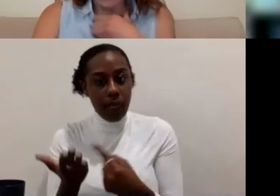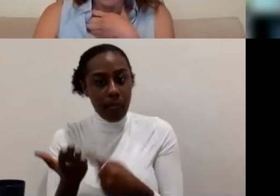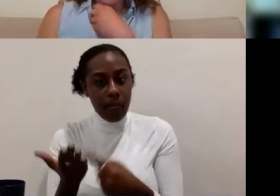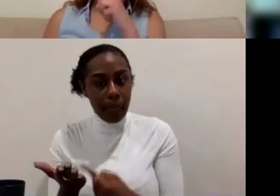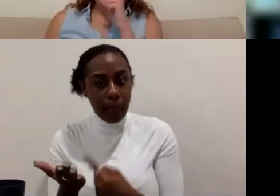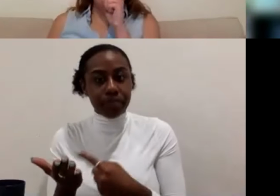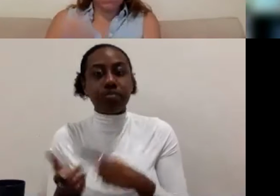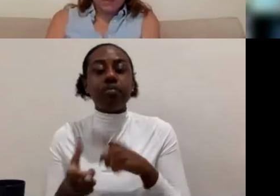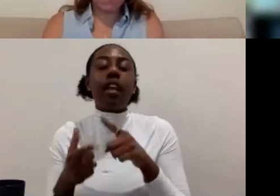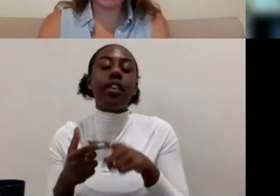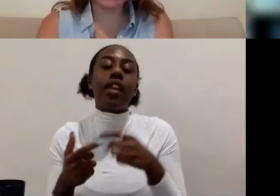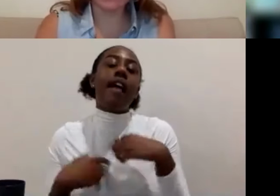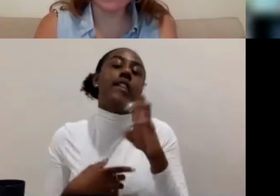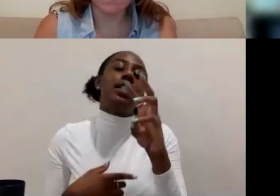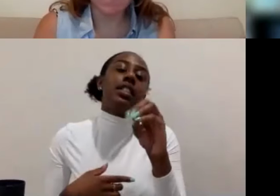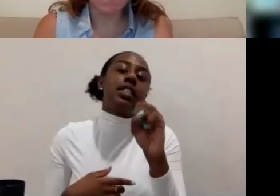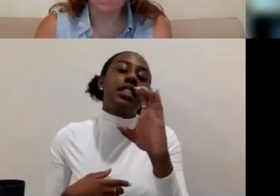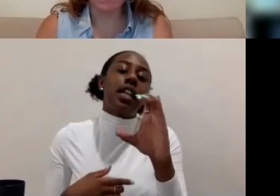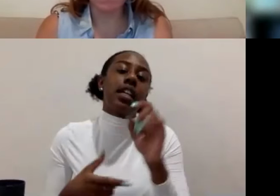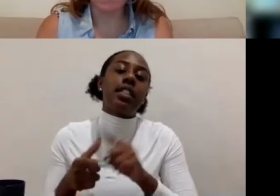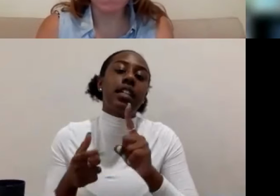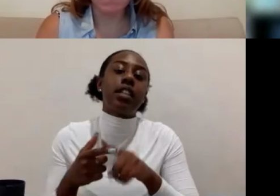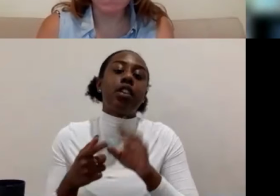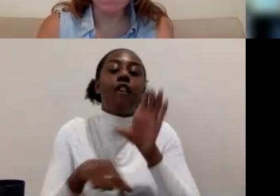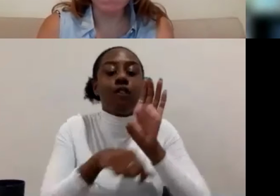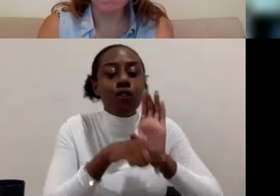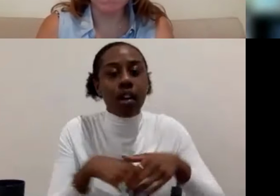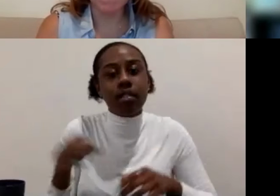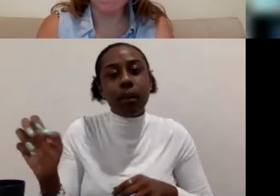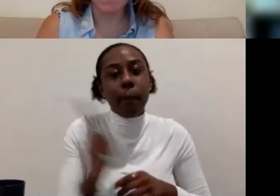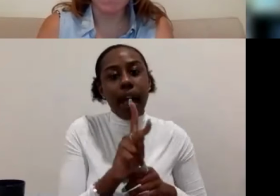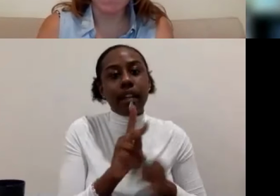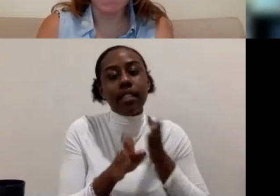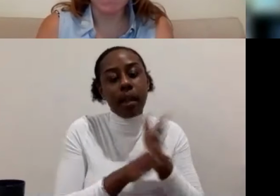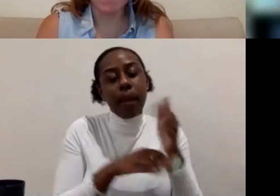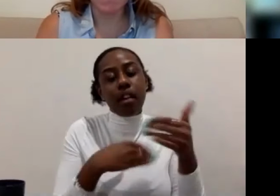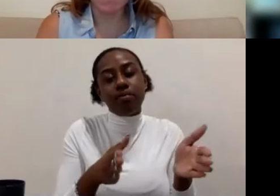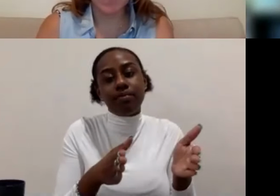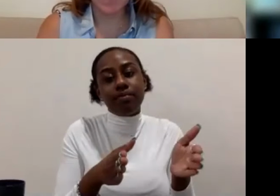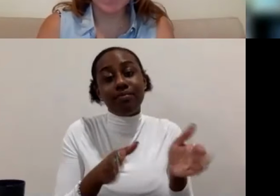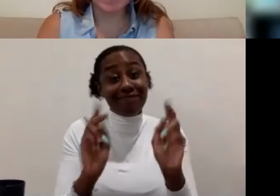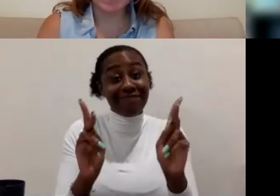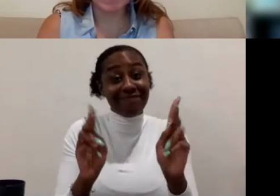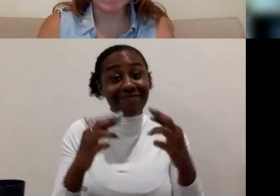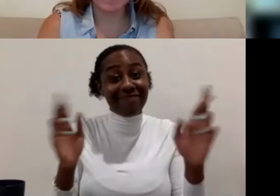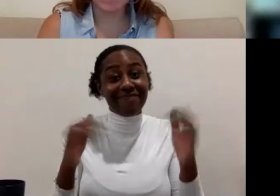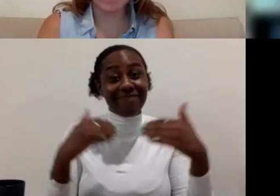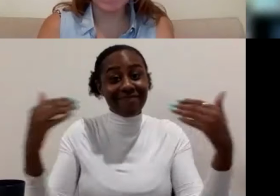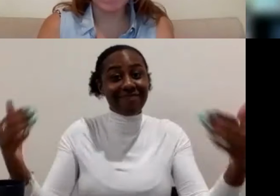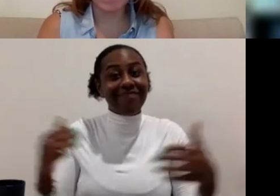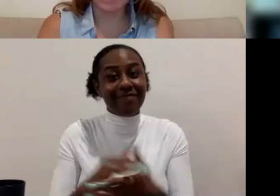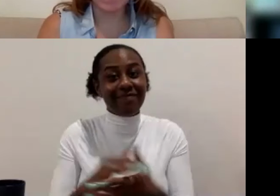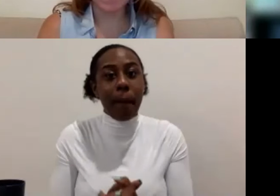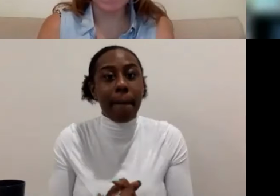have 60 seconds until you're forced back into the main session. Okay, here you go.